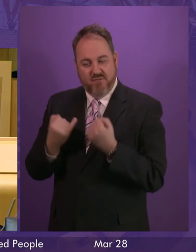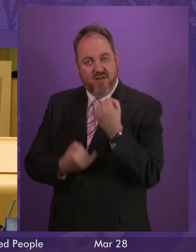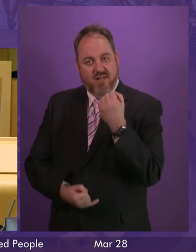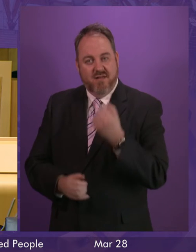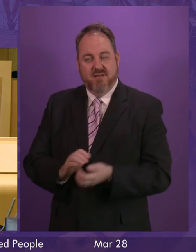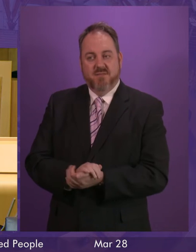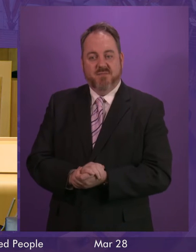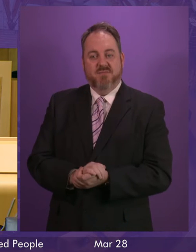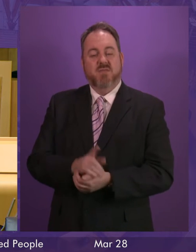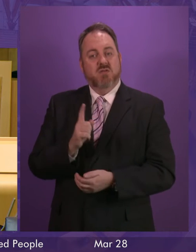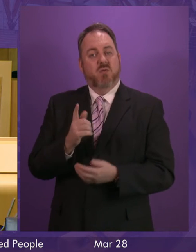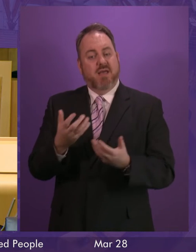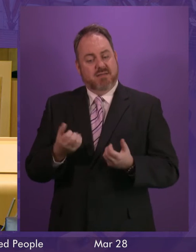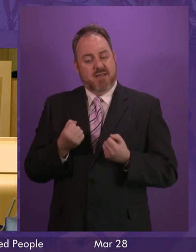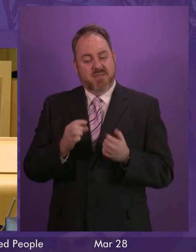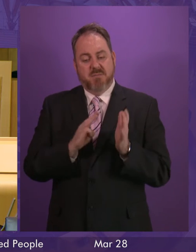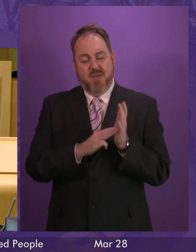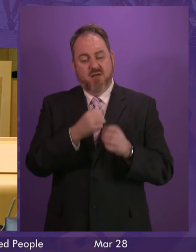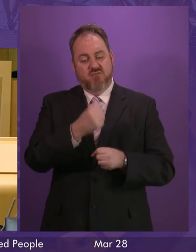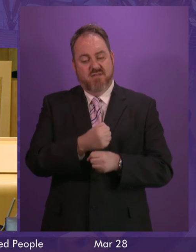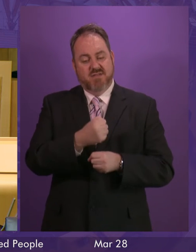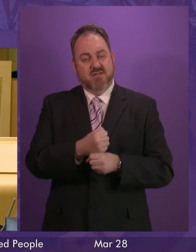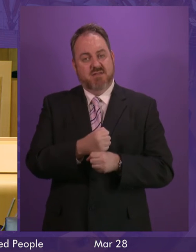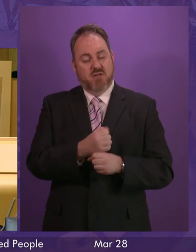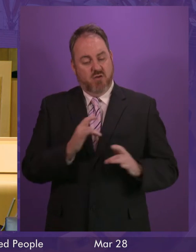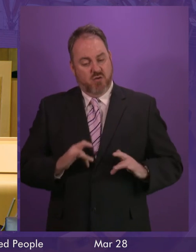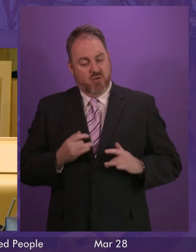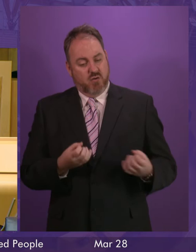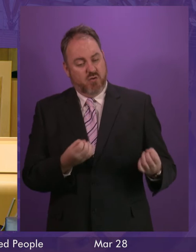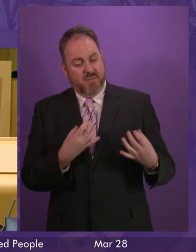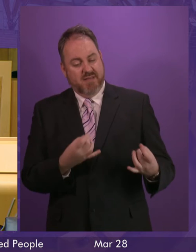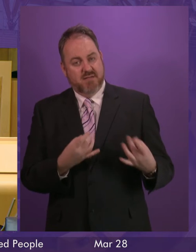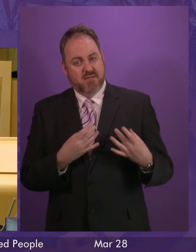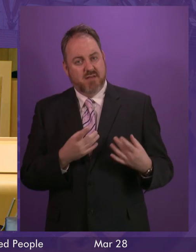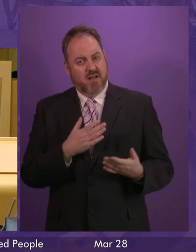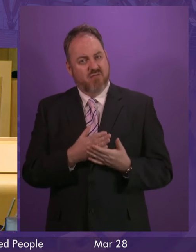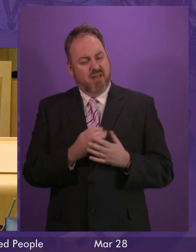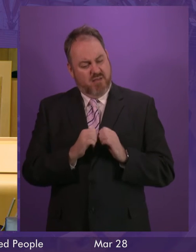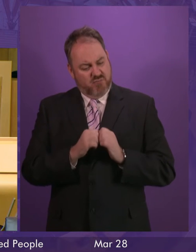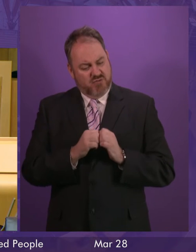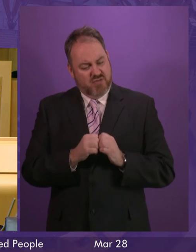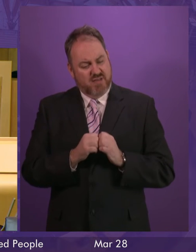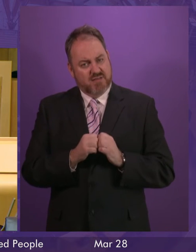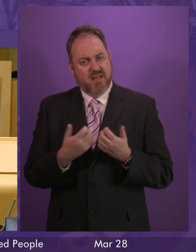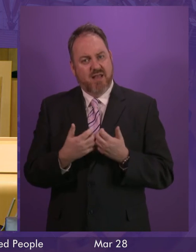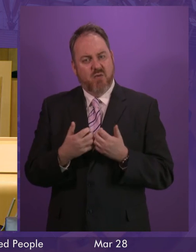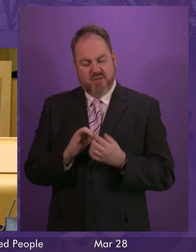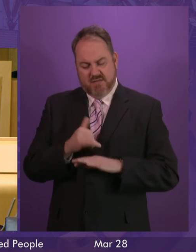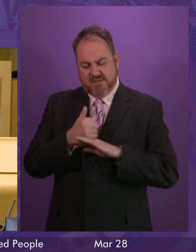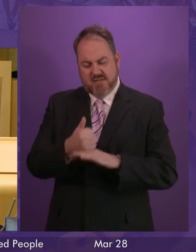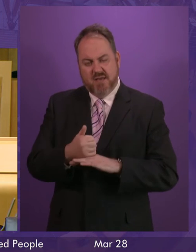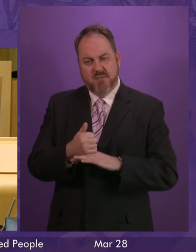The Labour Amendment in this context, and have been encouraged at the growing appreciation of the role of co-housing